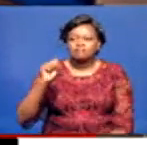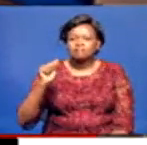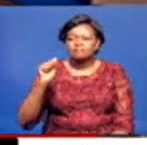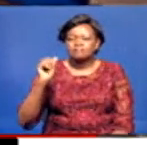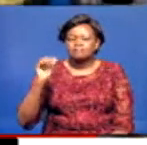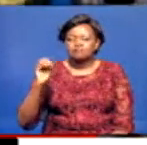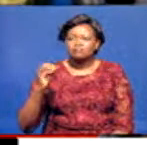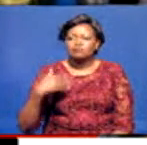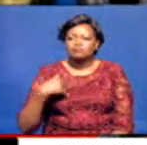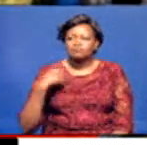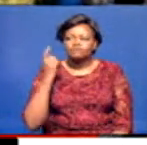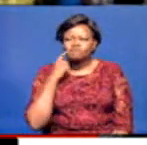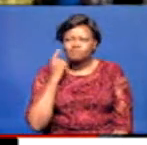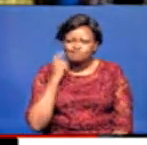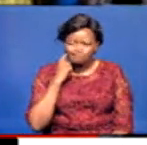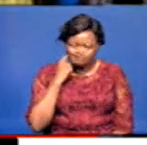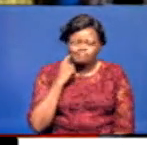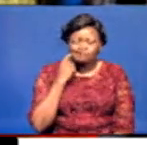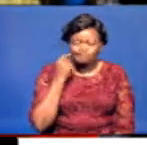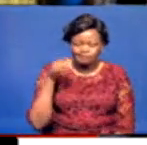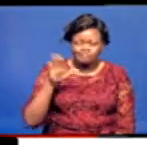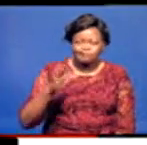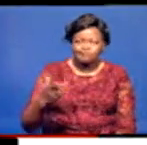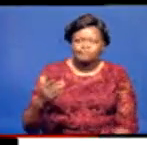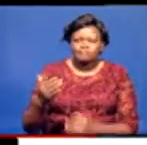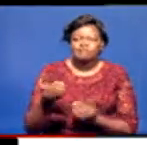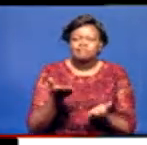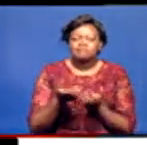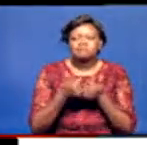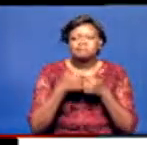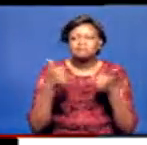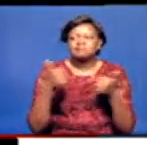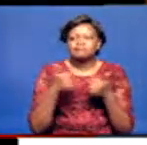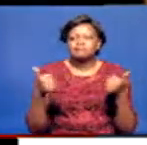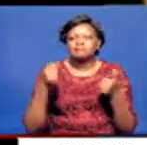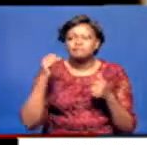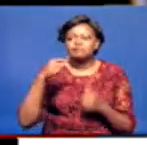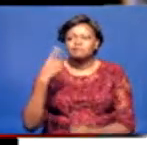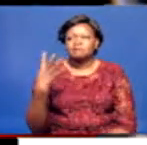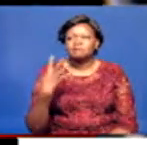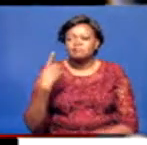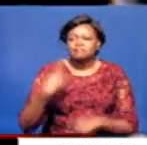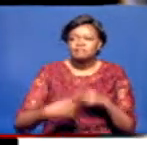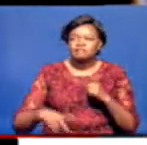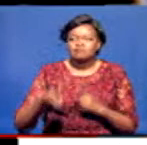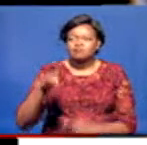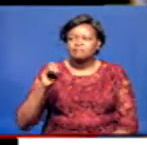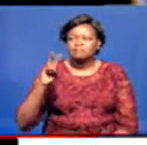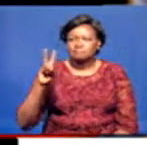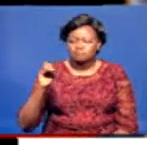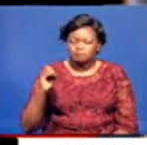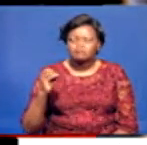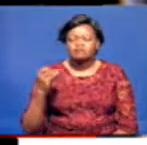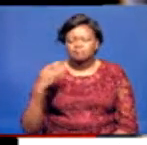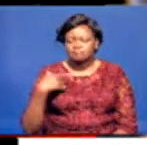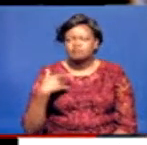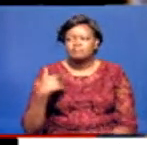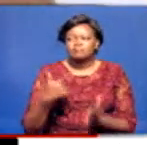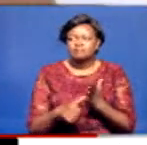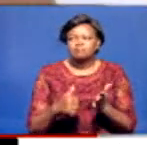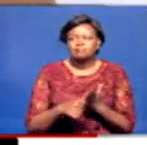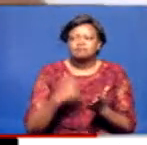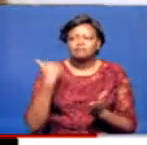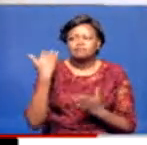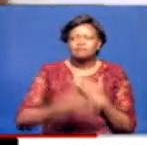in Desai Road. Business was booming. In April 2020, tragedy struck, forcing him out of the business for a